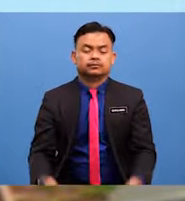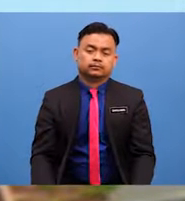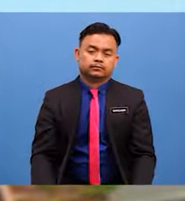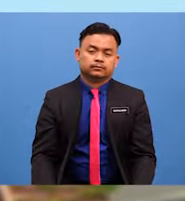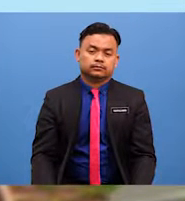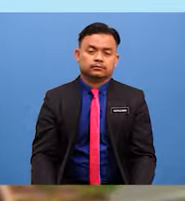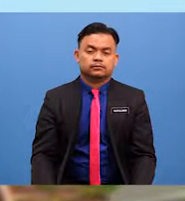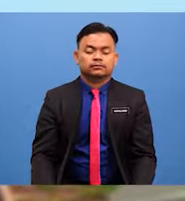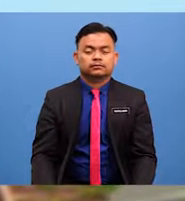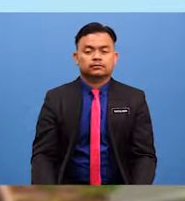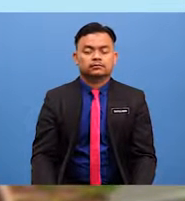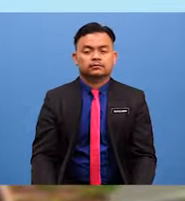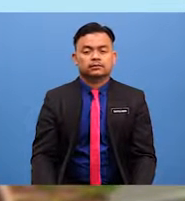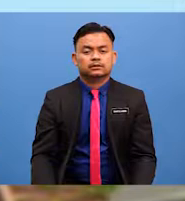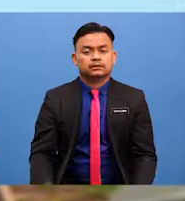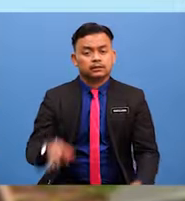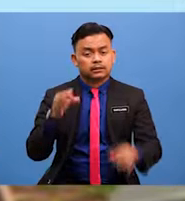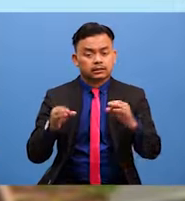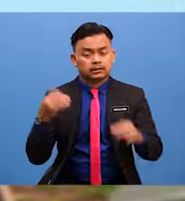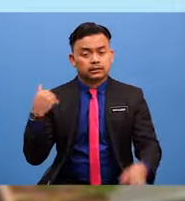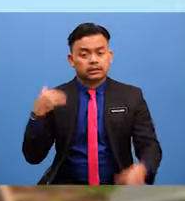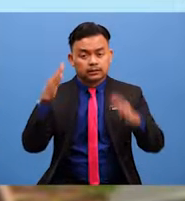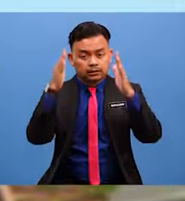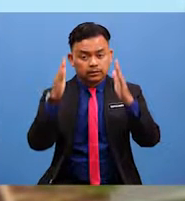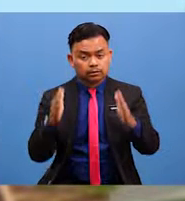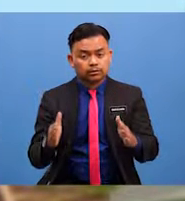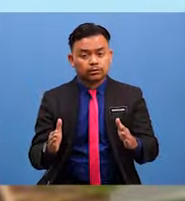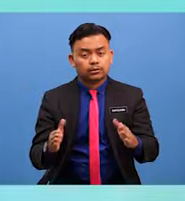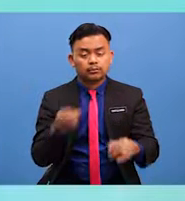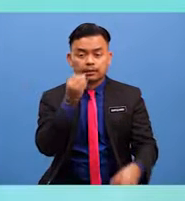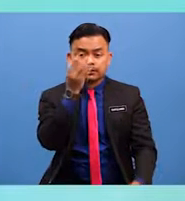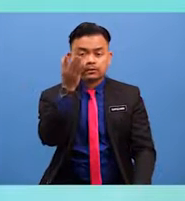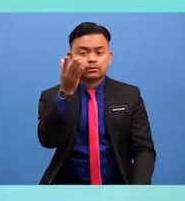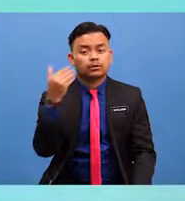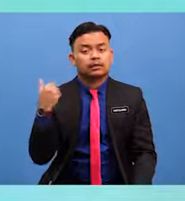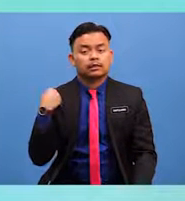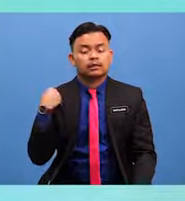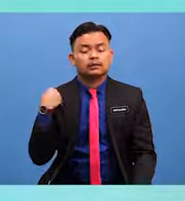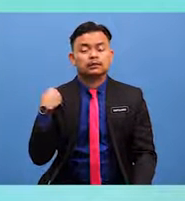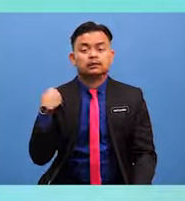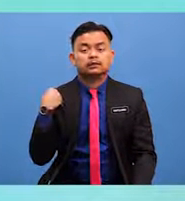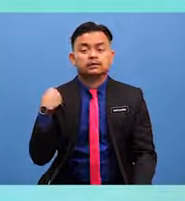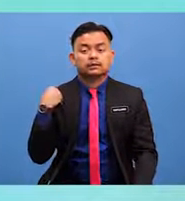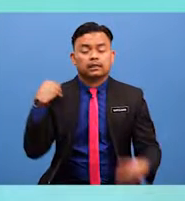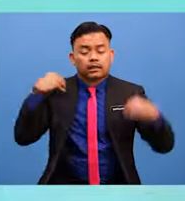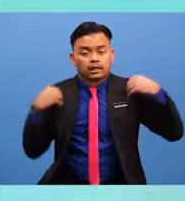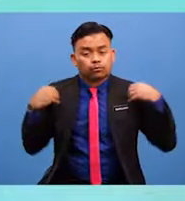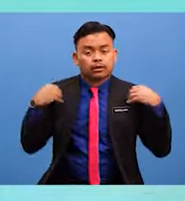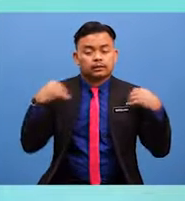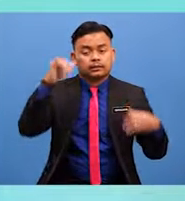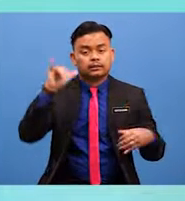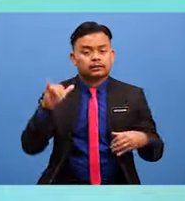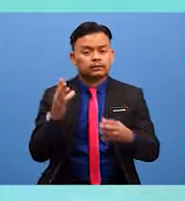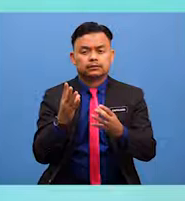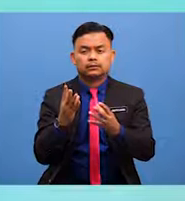someone tells you that animal is extinct, how do you feel? Do you know the meaning of the word